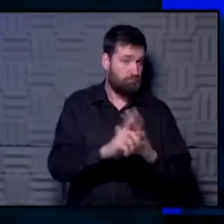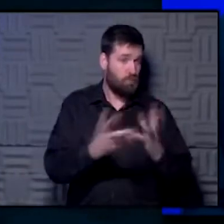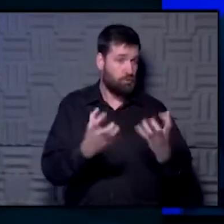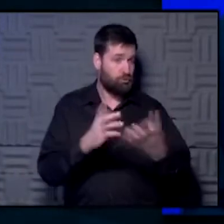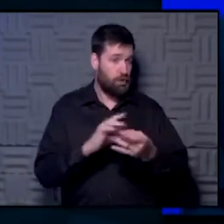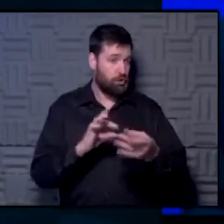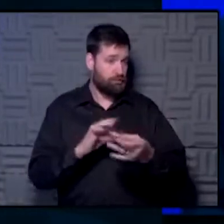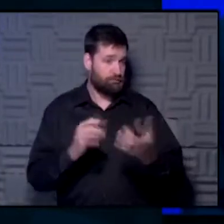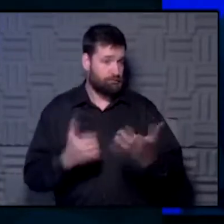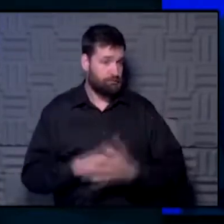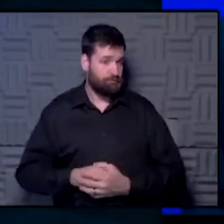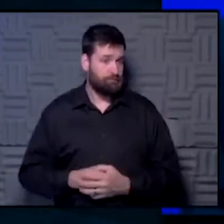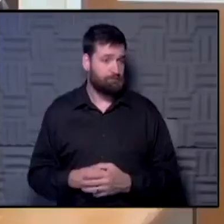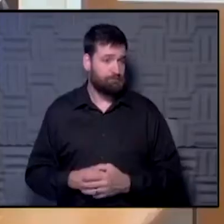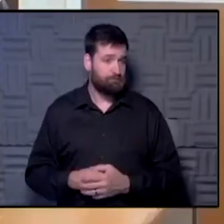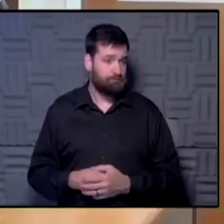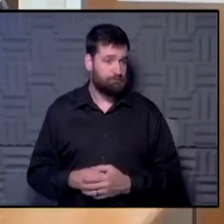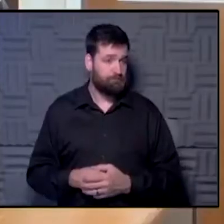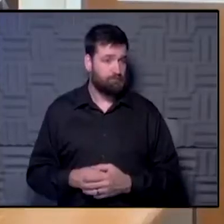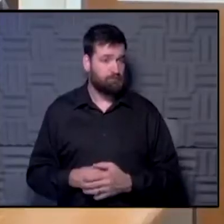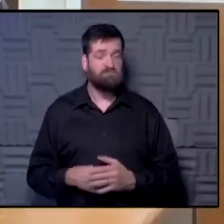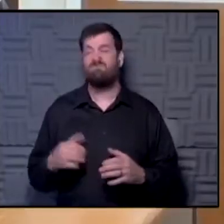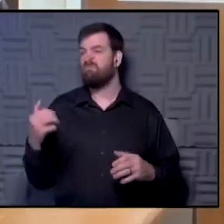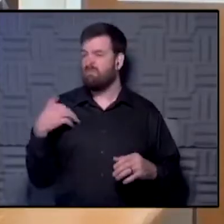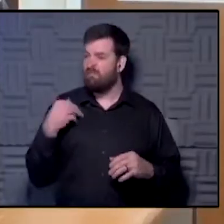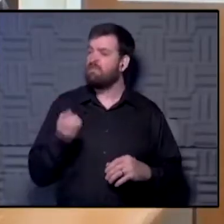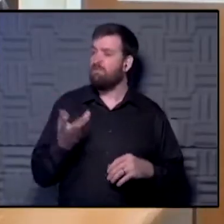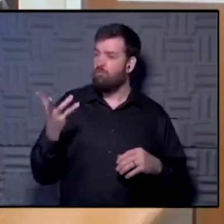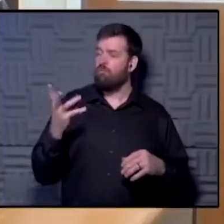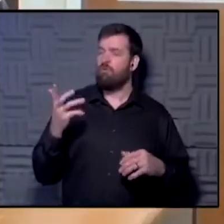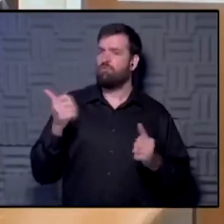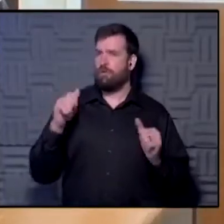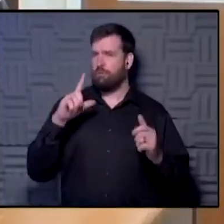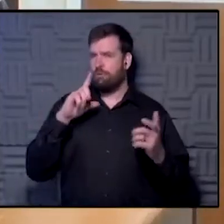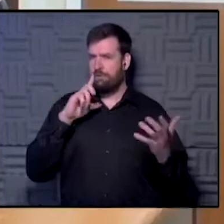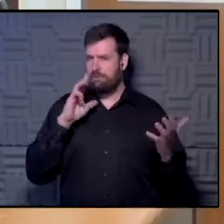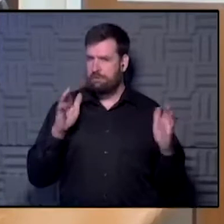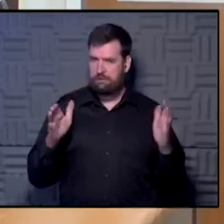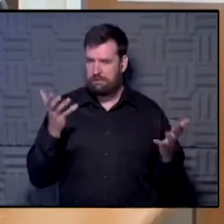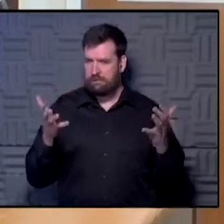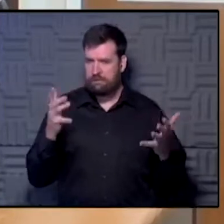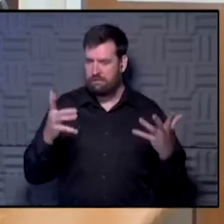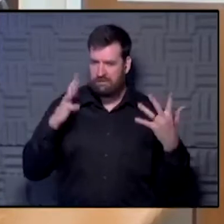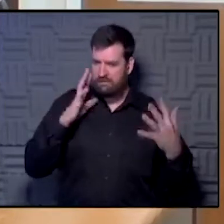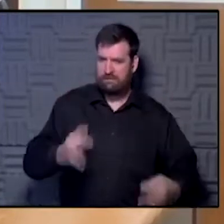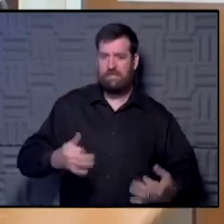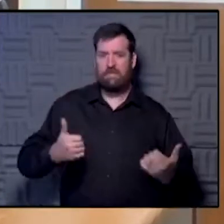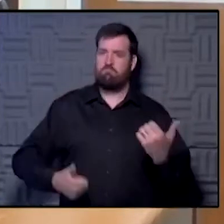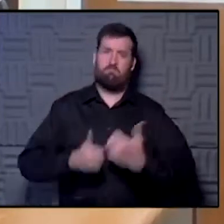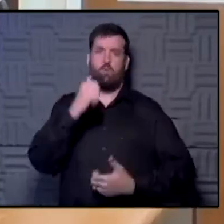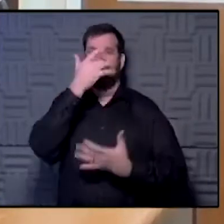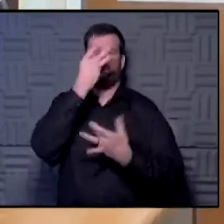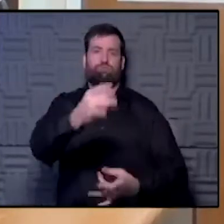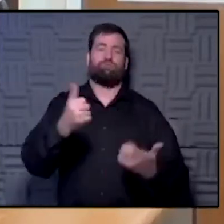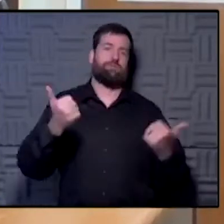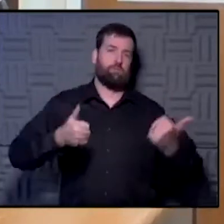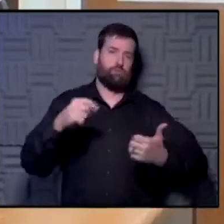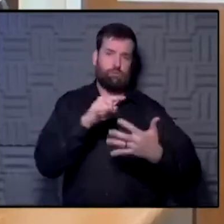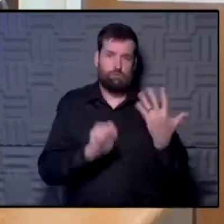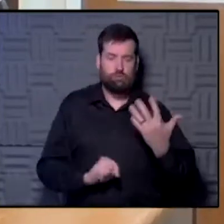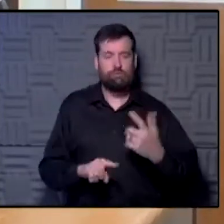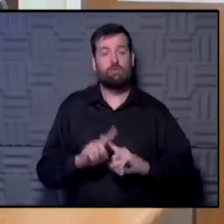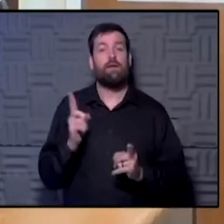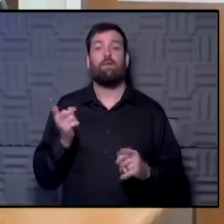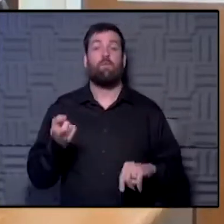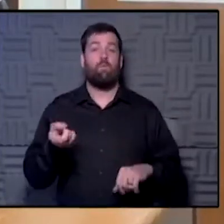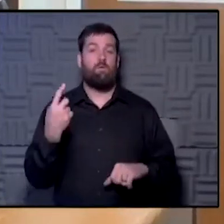share? Well, I have a couple of them. I was trying to decide which one was the most interesting, but one of